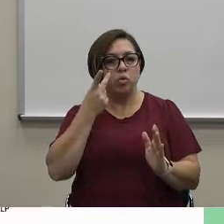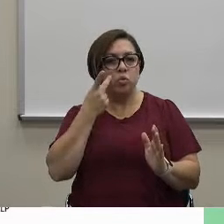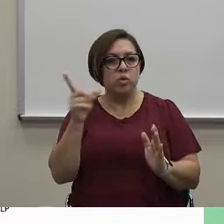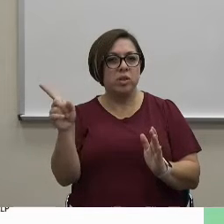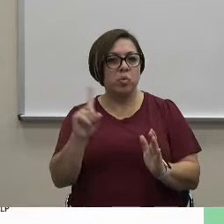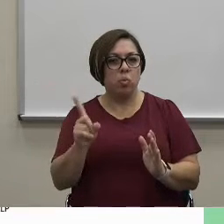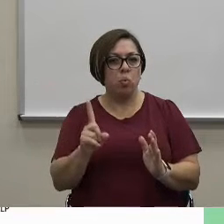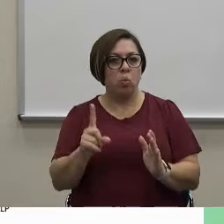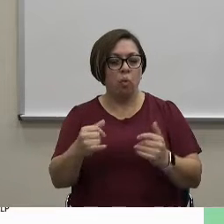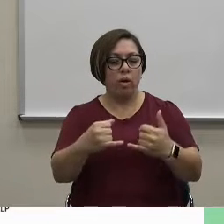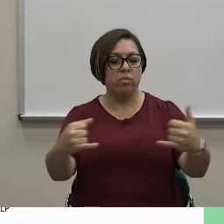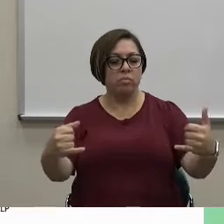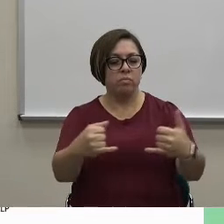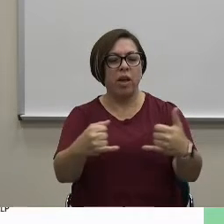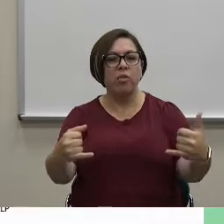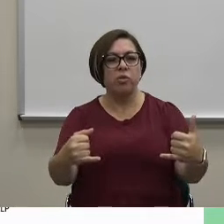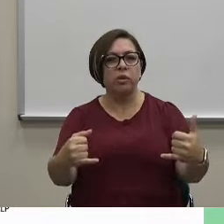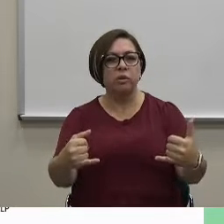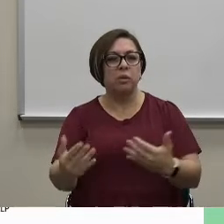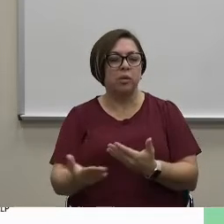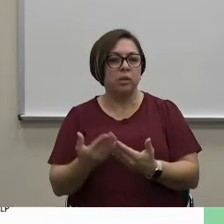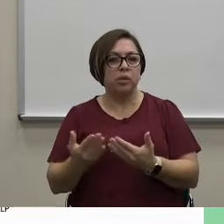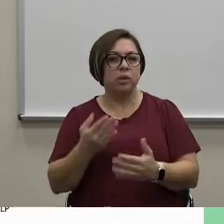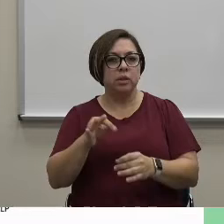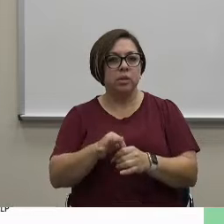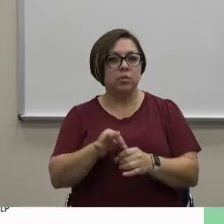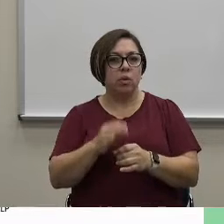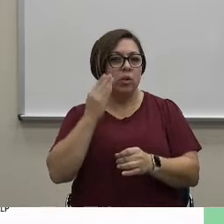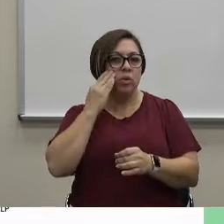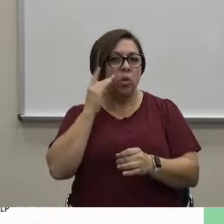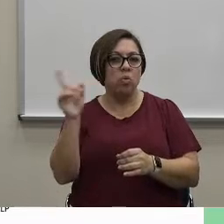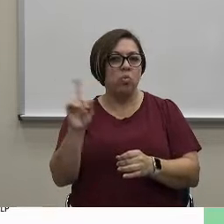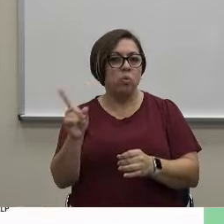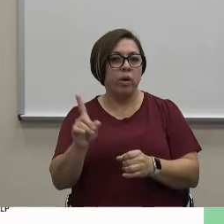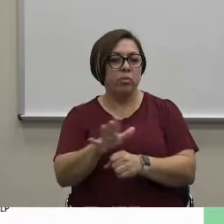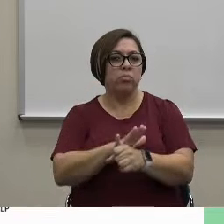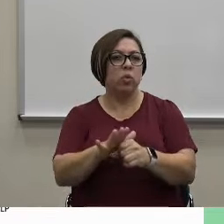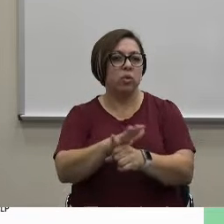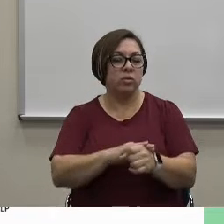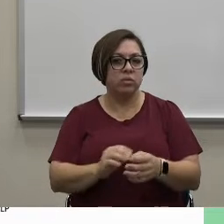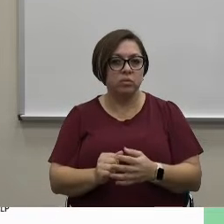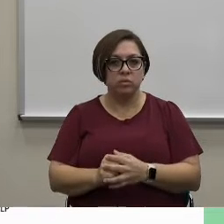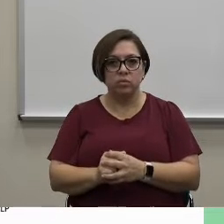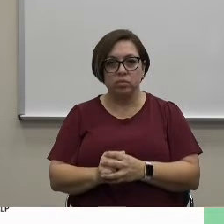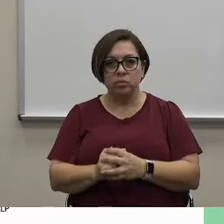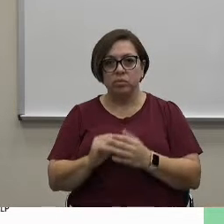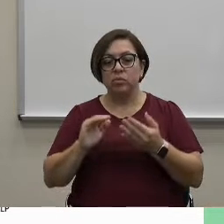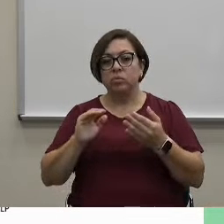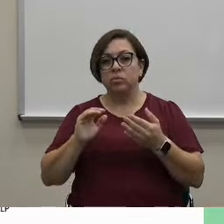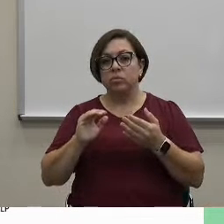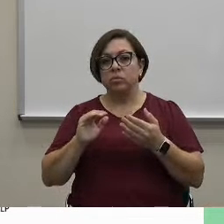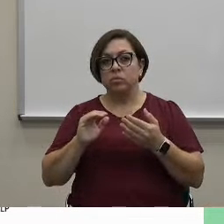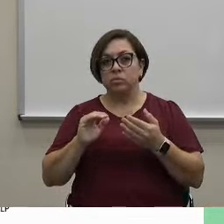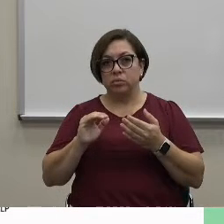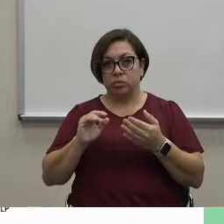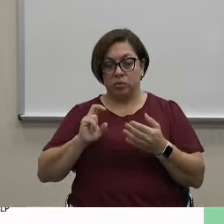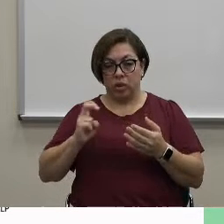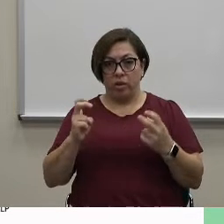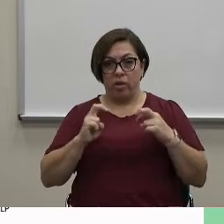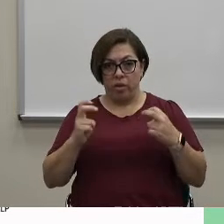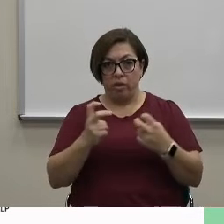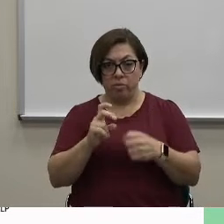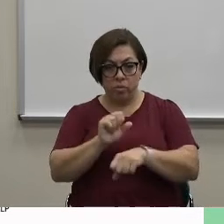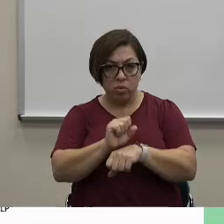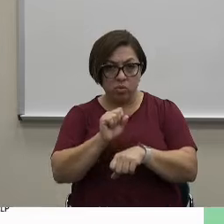and also help them to facilitate easy voting by knowing where they are. The committee has also worked very hard to maintain